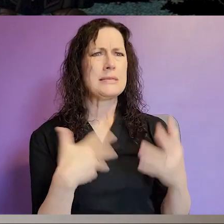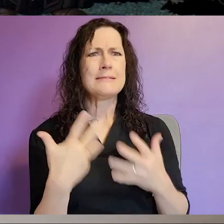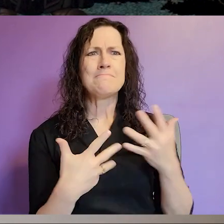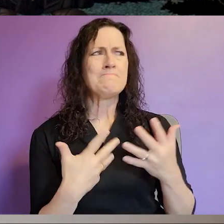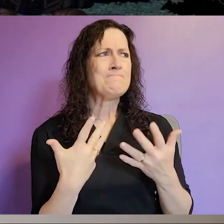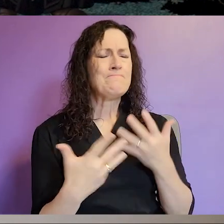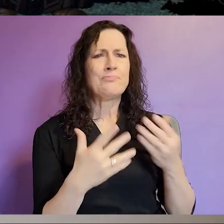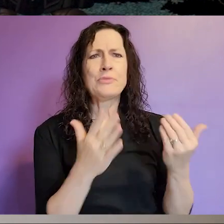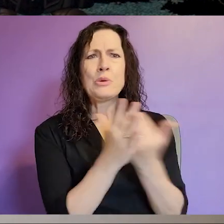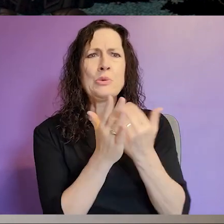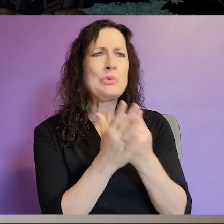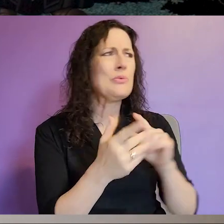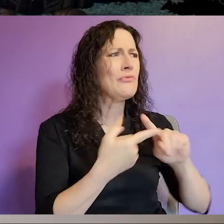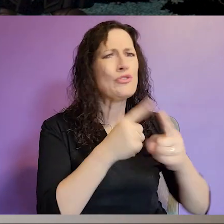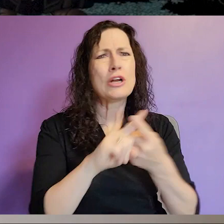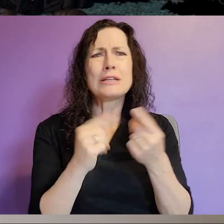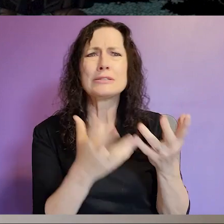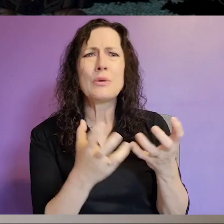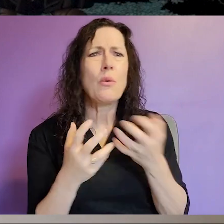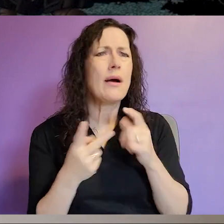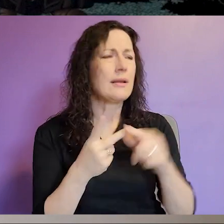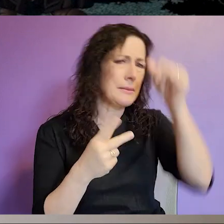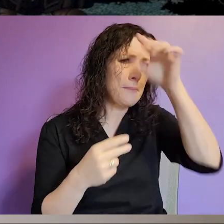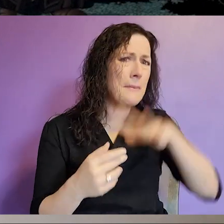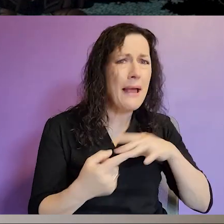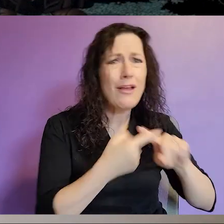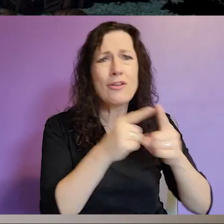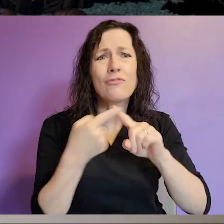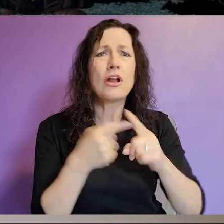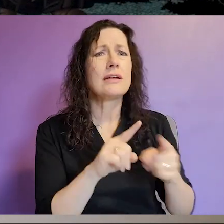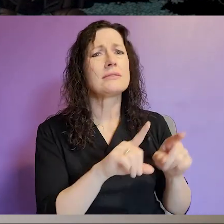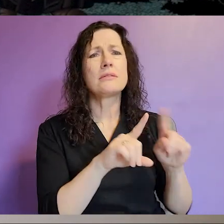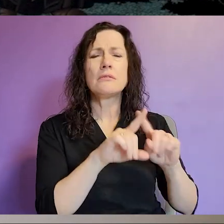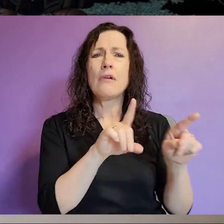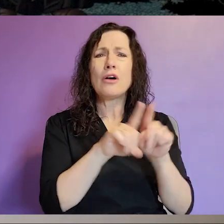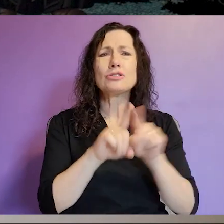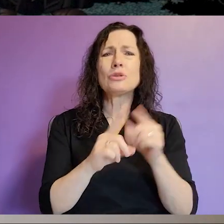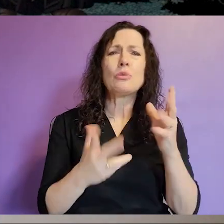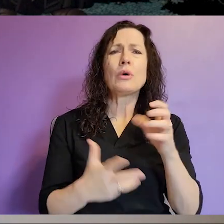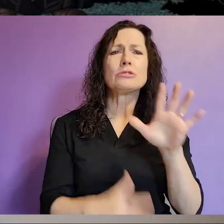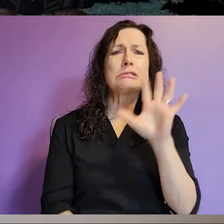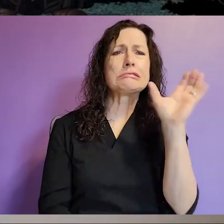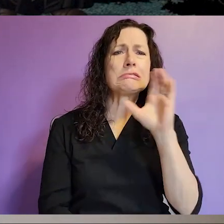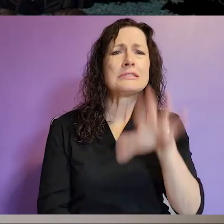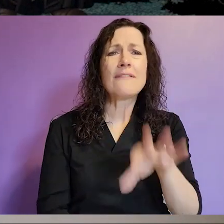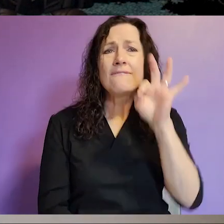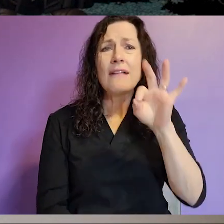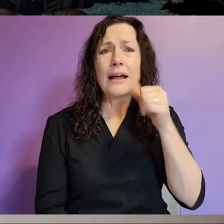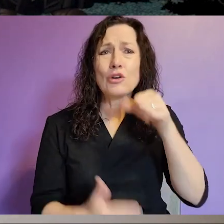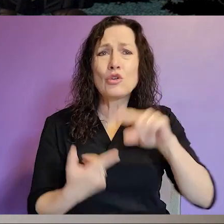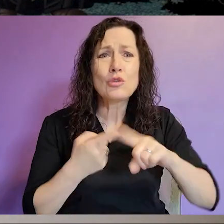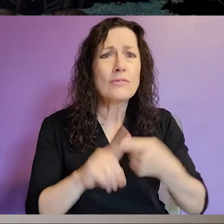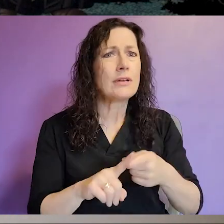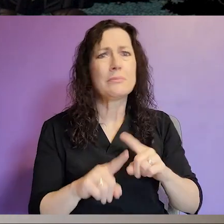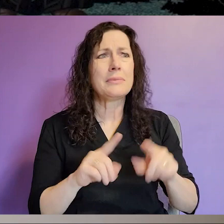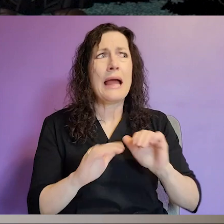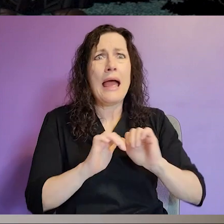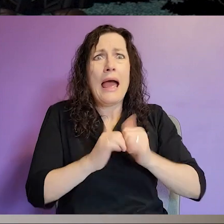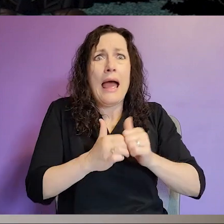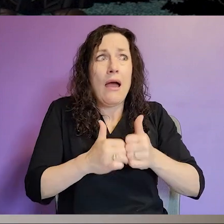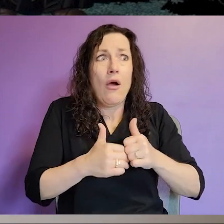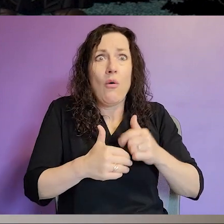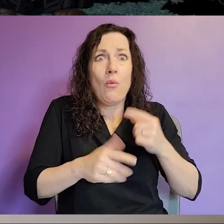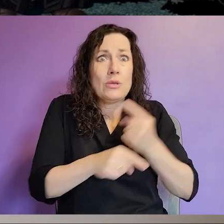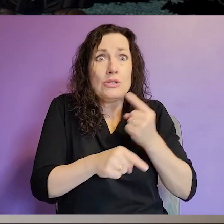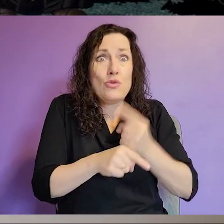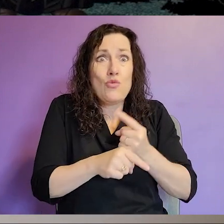here. He wanted to make friends with other male students, and especially Susie Q,